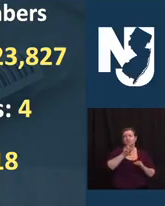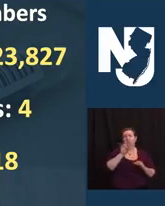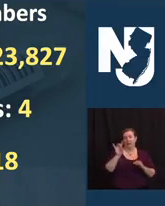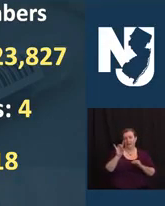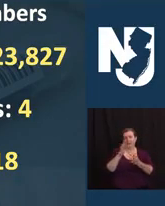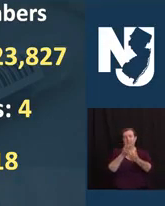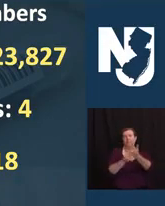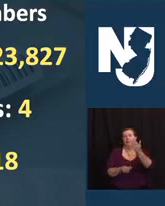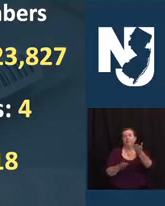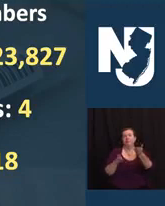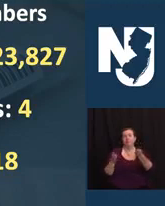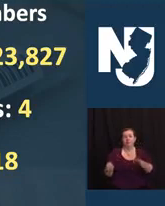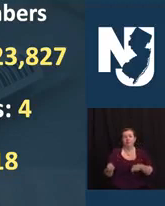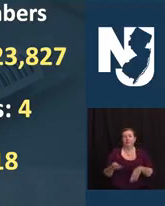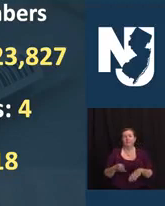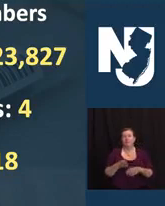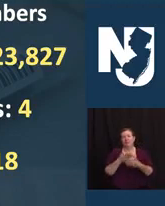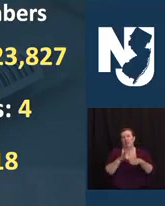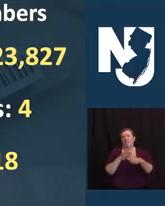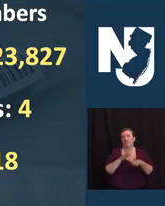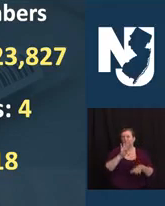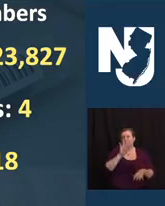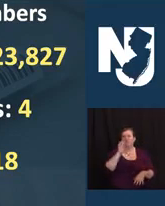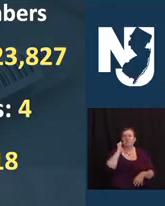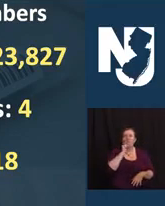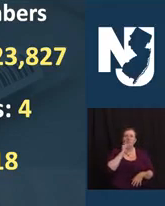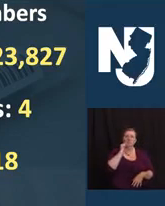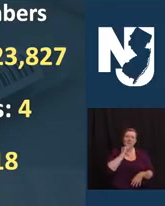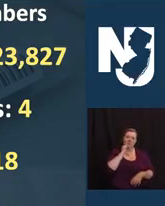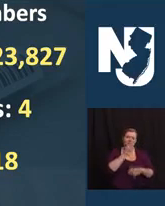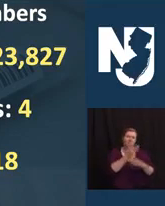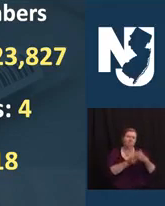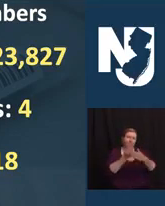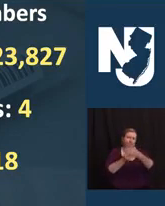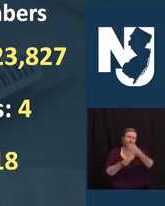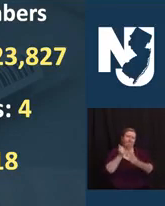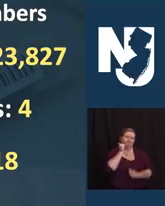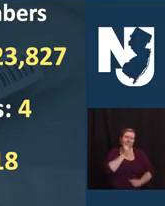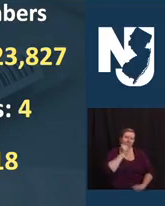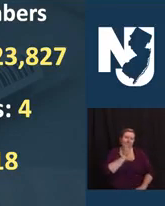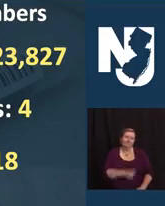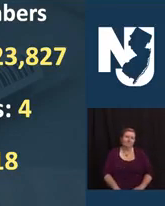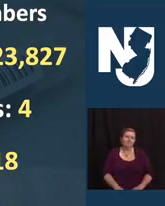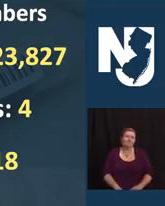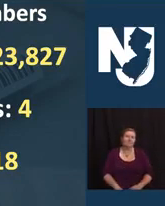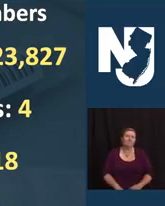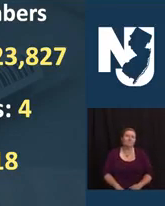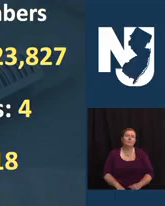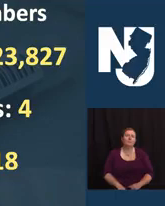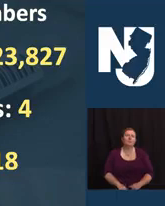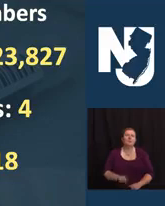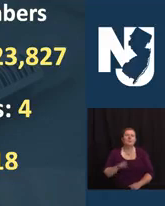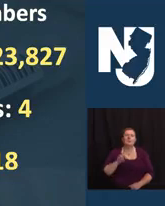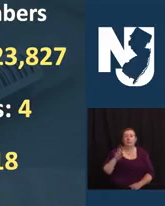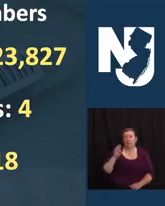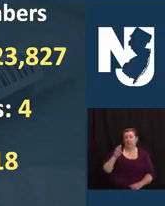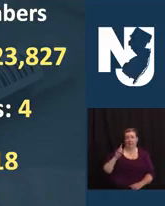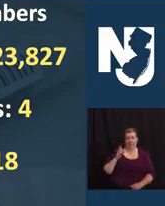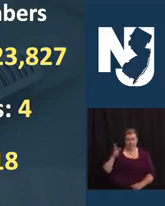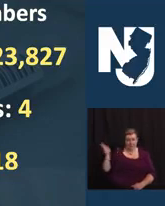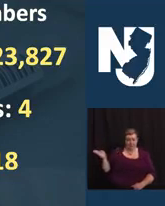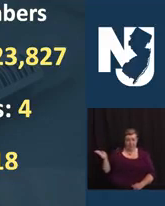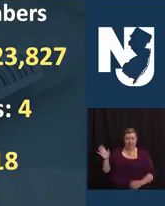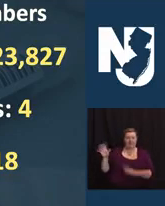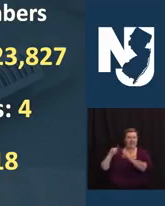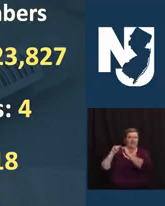to COVID, or an average of 4 per day. And Dr. Ed Lifshit's teams further refined the